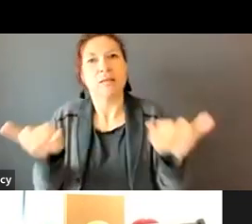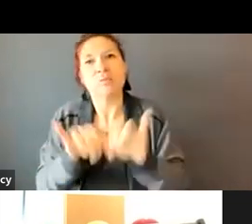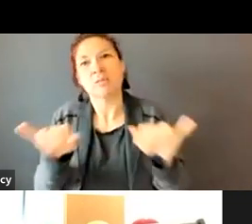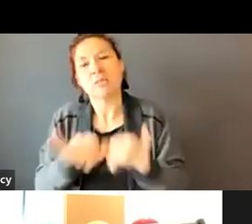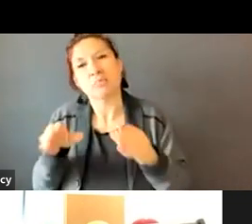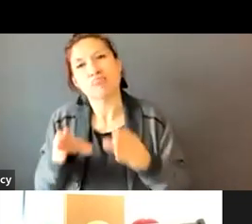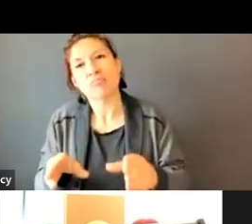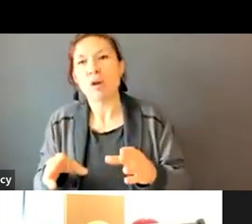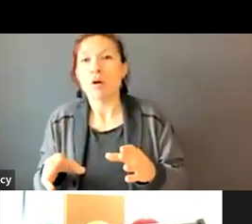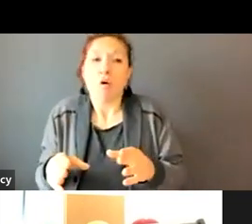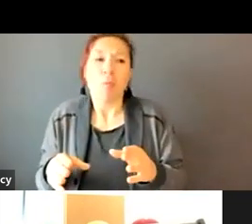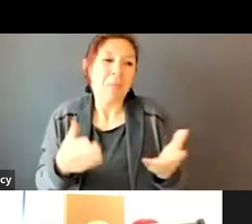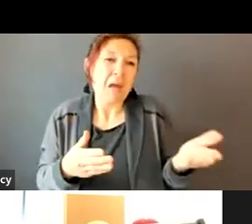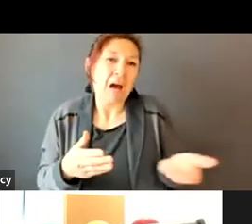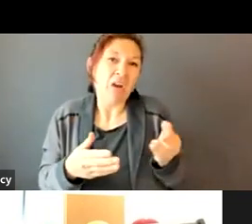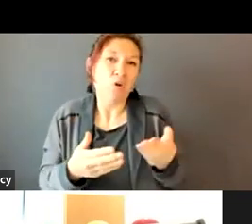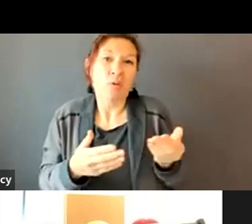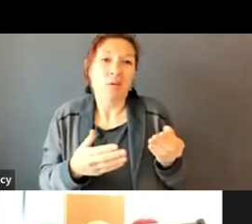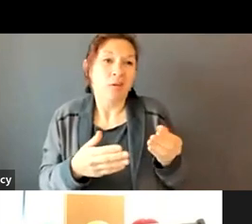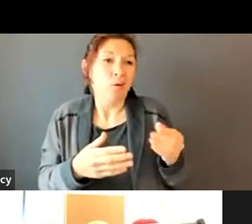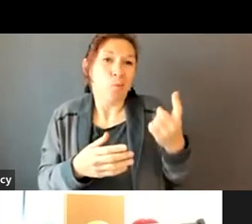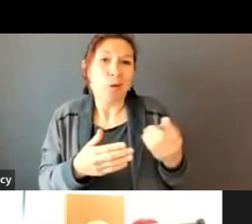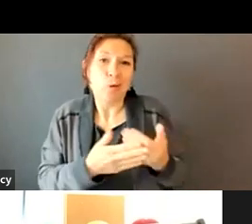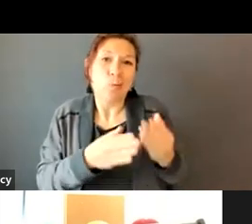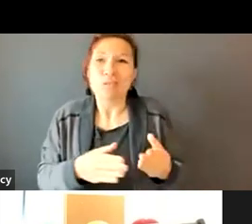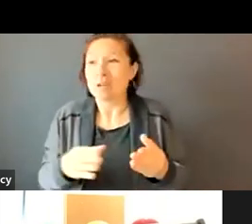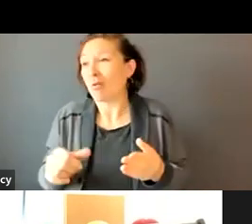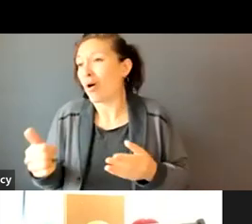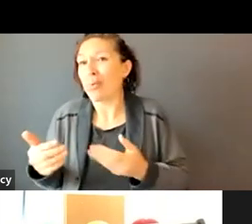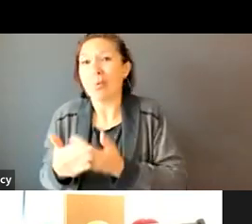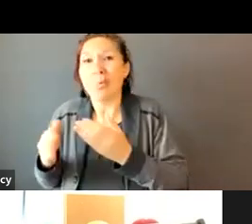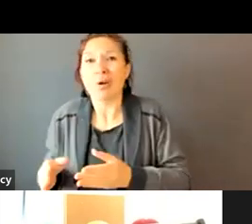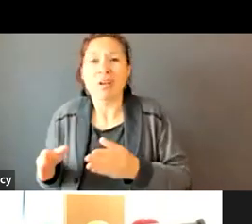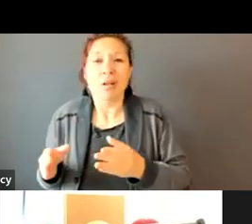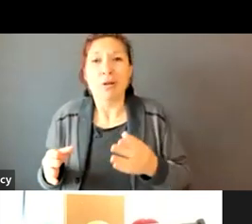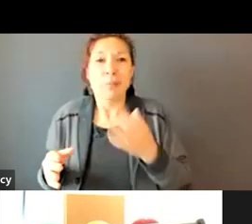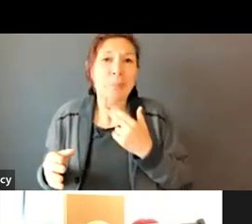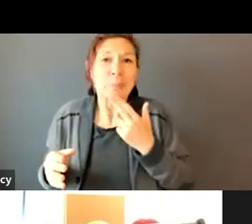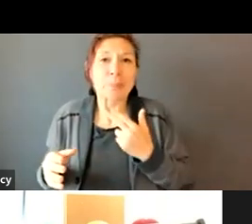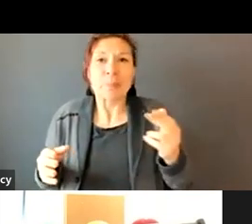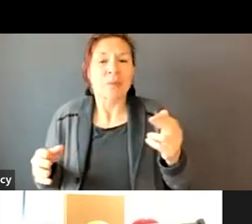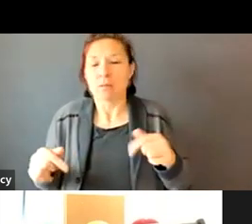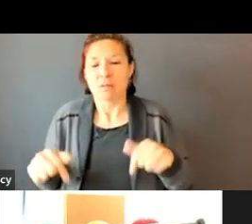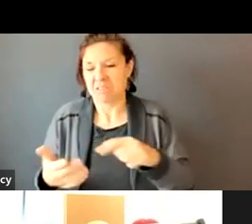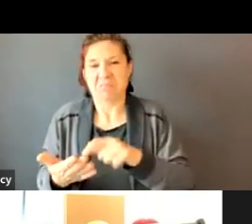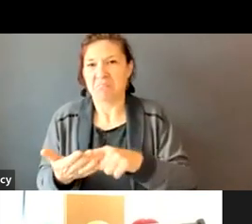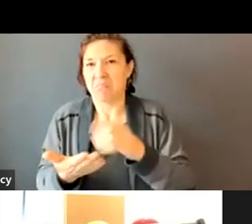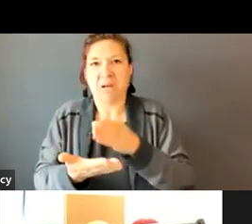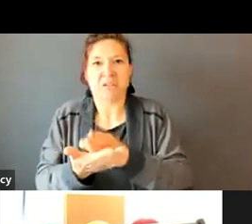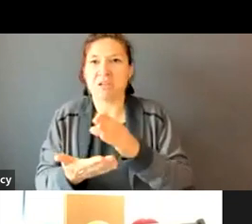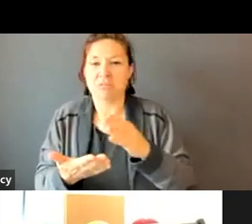here and there and it's hard for me to make sense of and that might just be because I don't it doesn't fully make sense to me yet